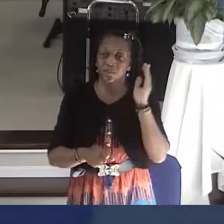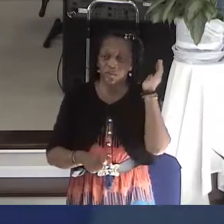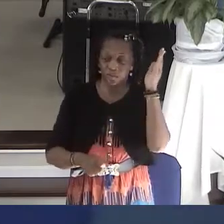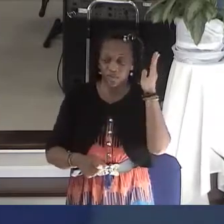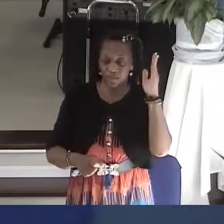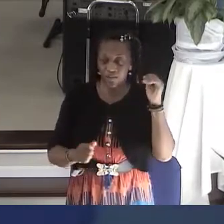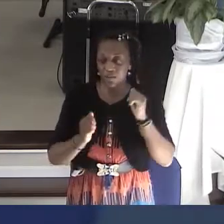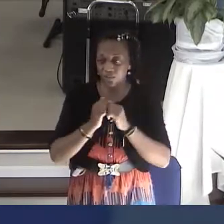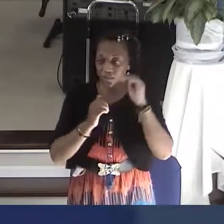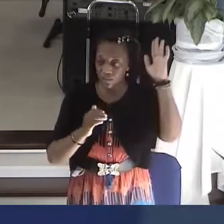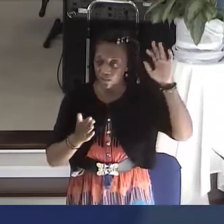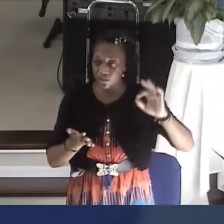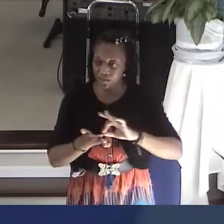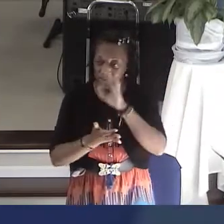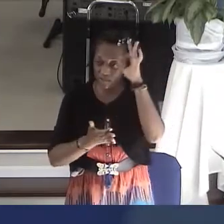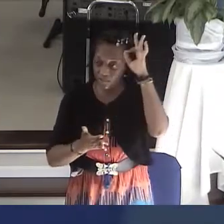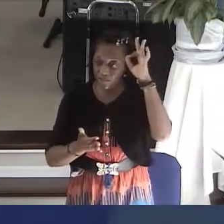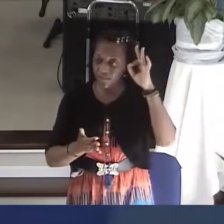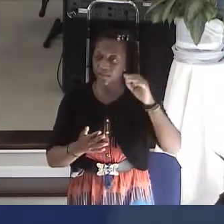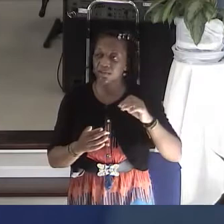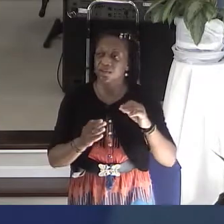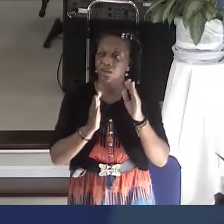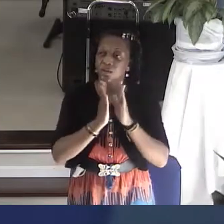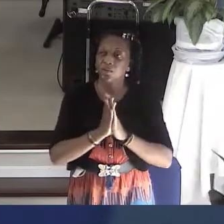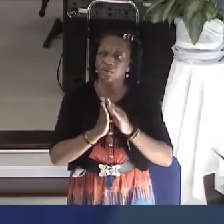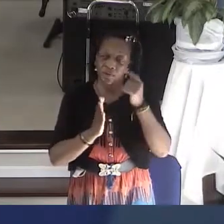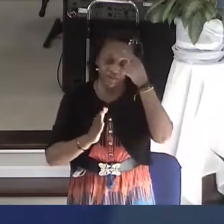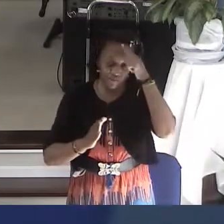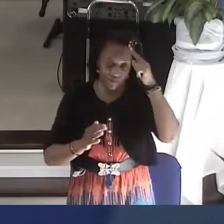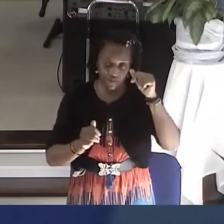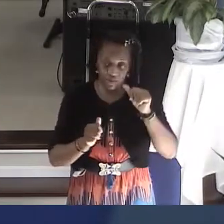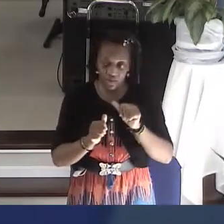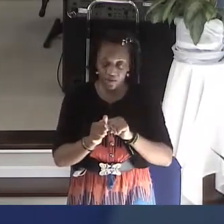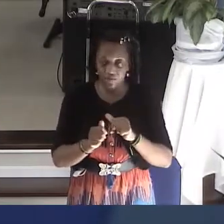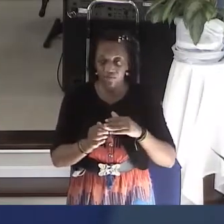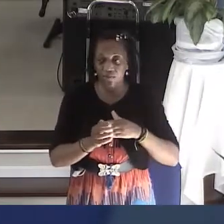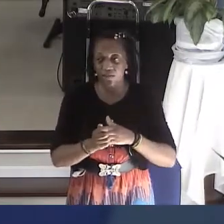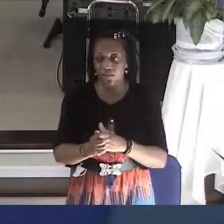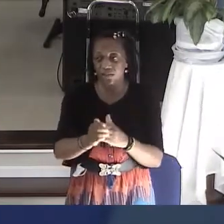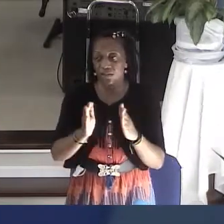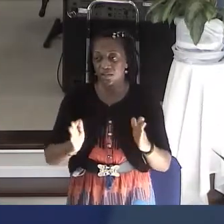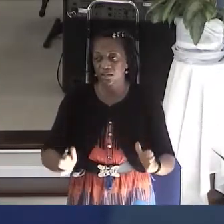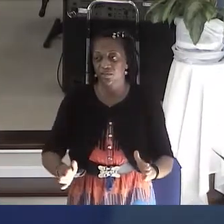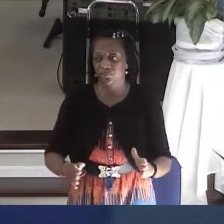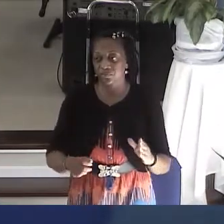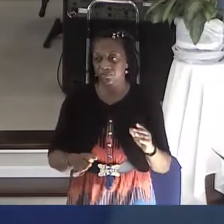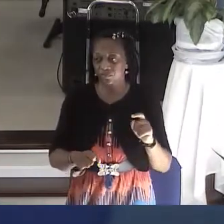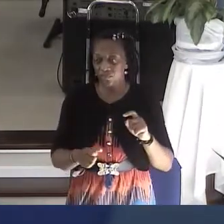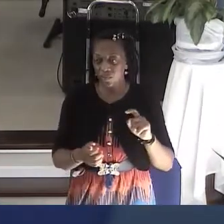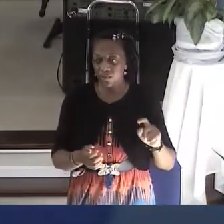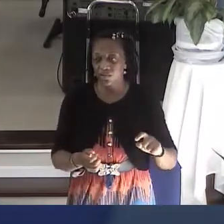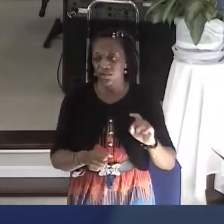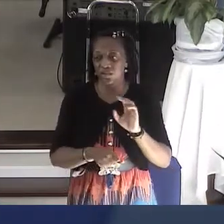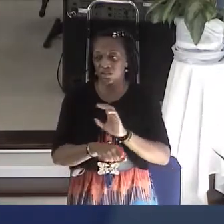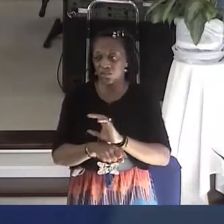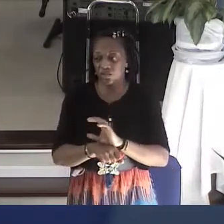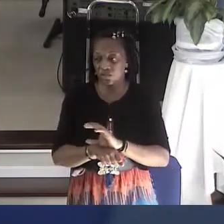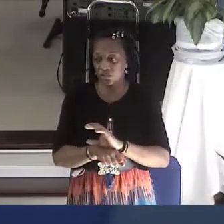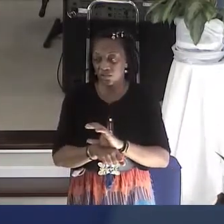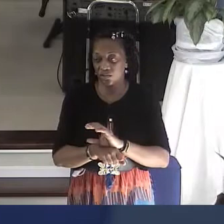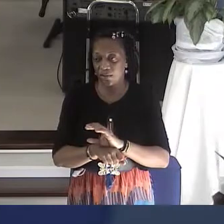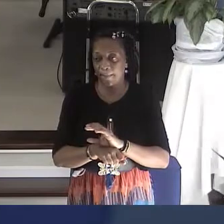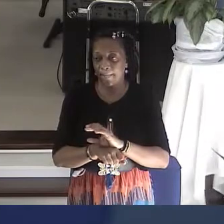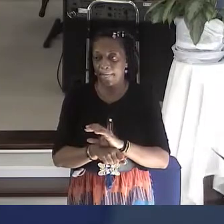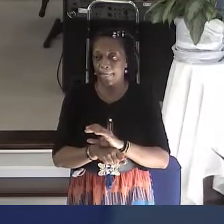spirit. We pray for every leader of this church. God, we put our own prep